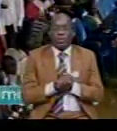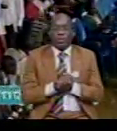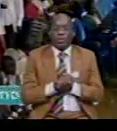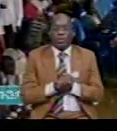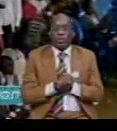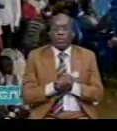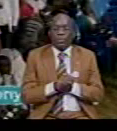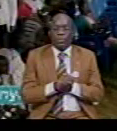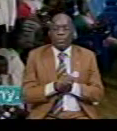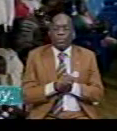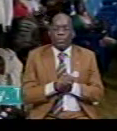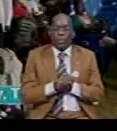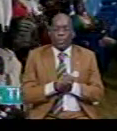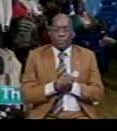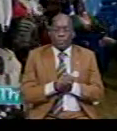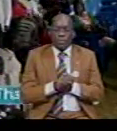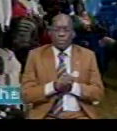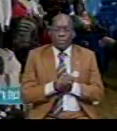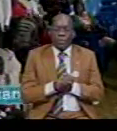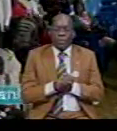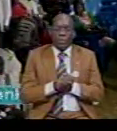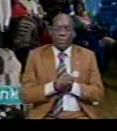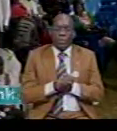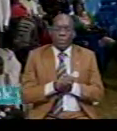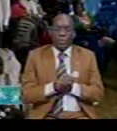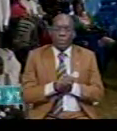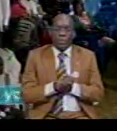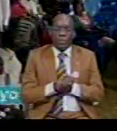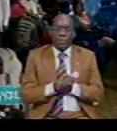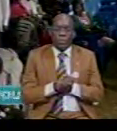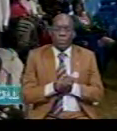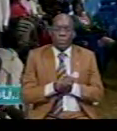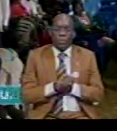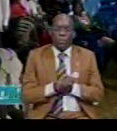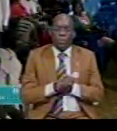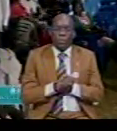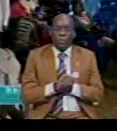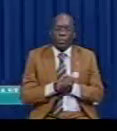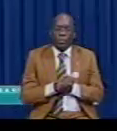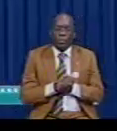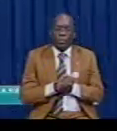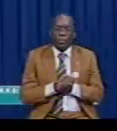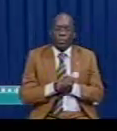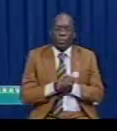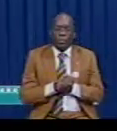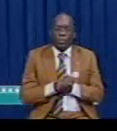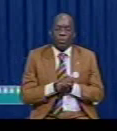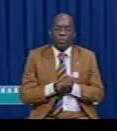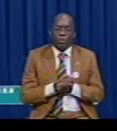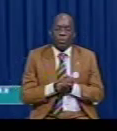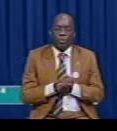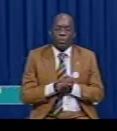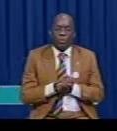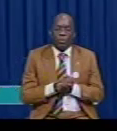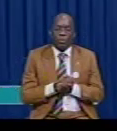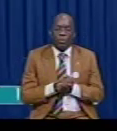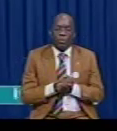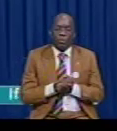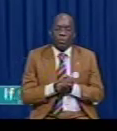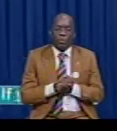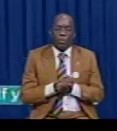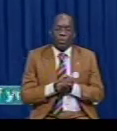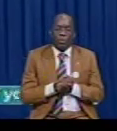The woman that has just testified by name is Funke Aziz. She has been